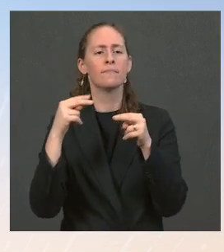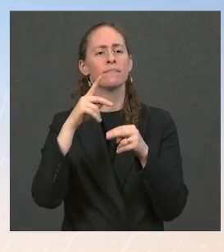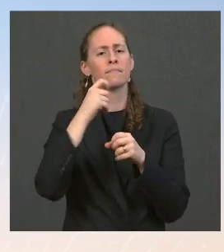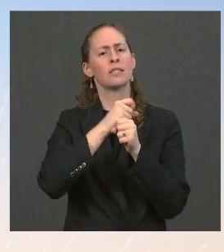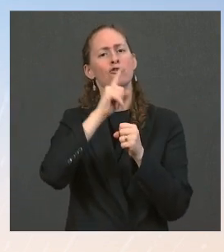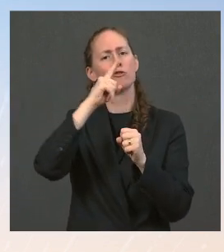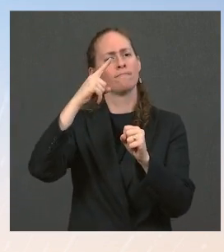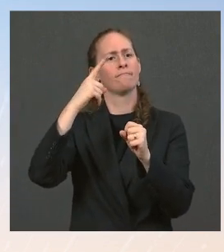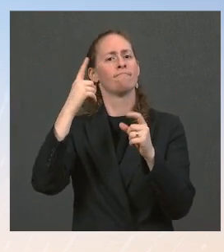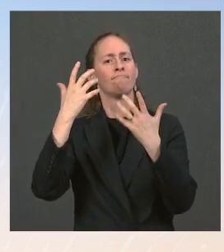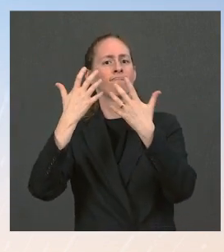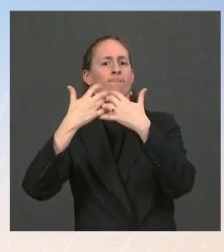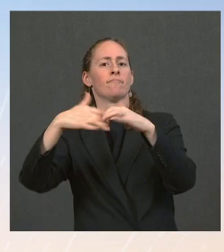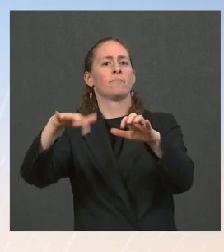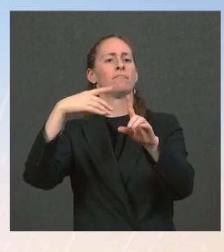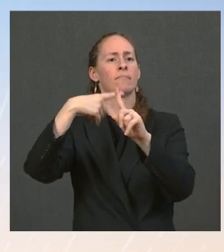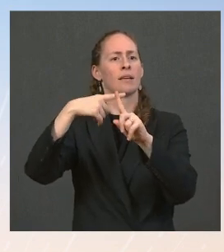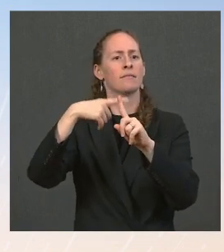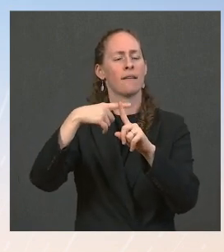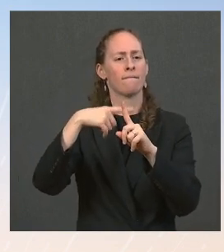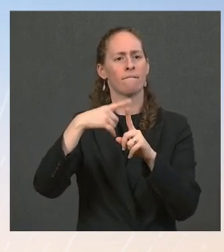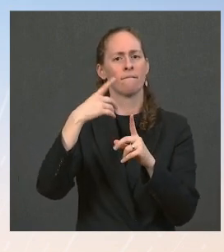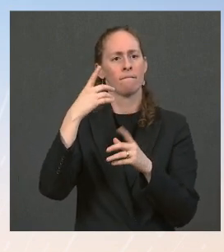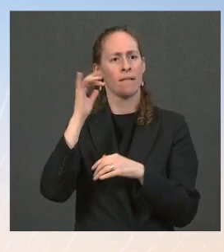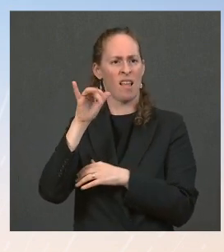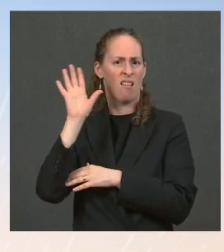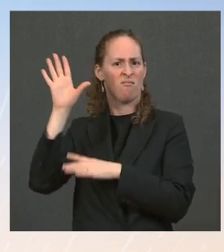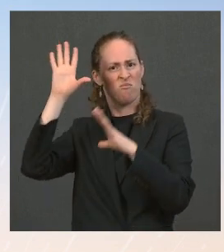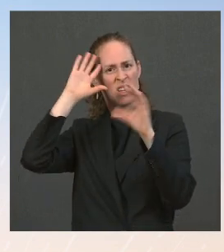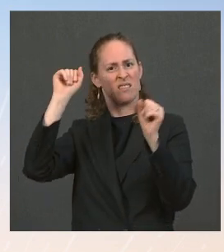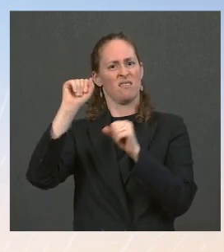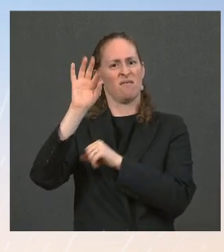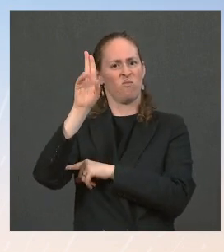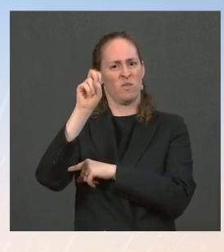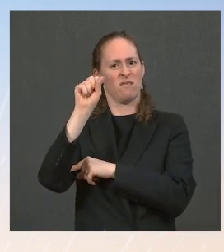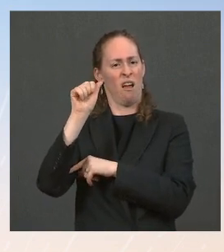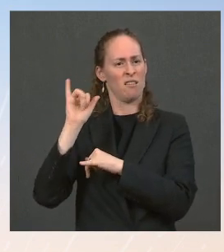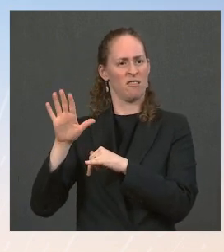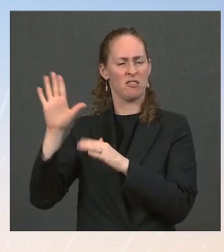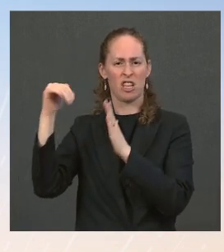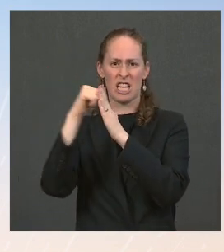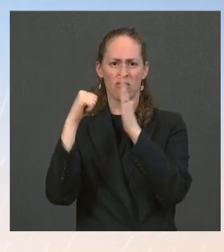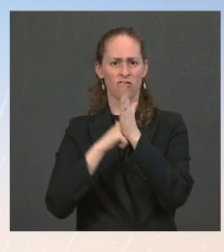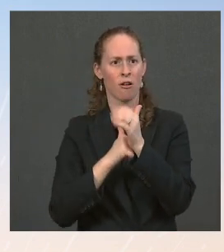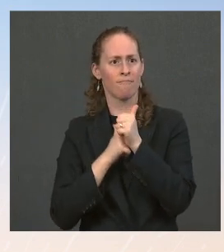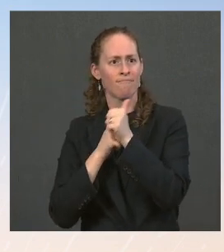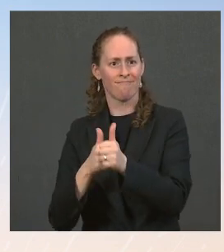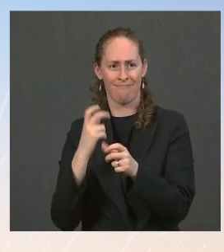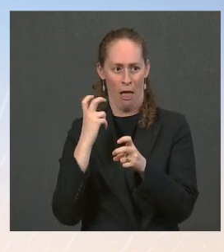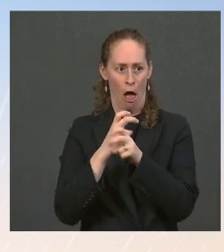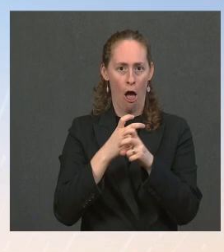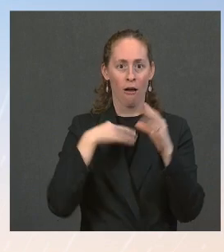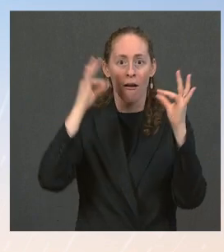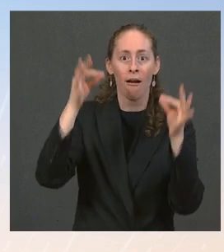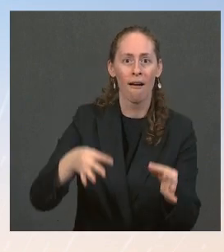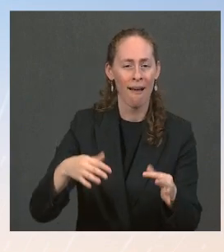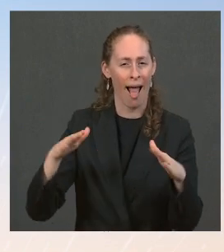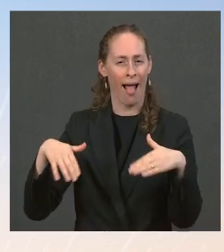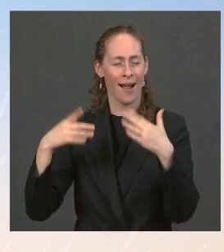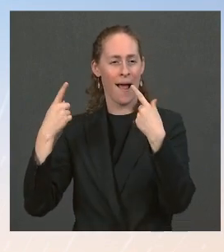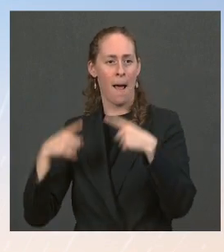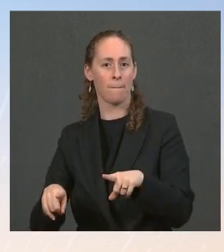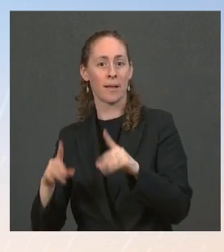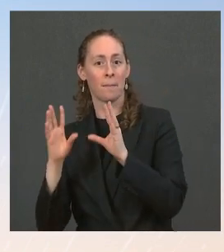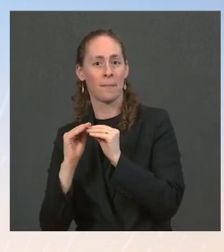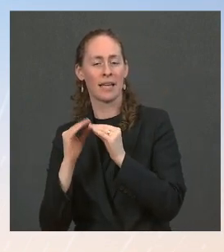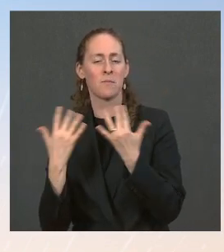the party, as the president of the United States, on moving this important agenda forward. But it's hard for me to assess in advance of the meeting. Maybe we'll have more to say after they're over. Go